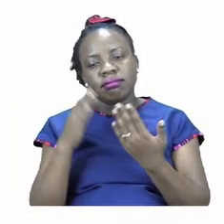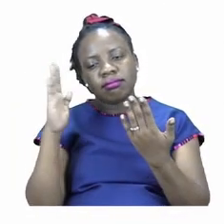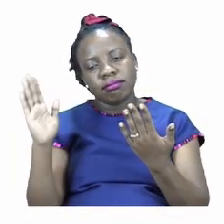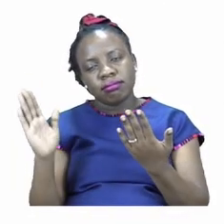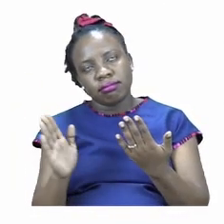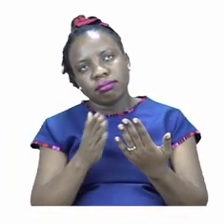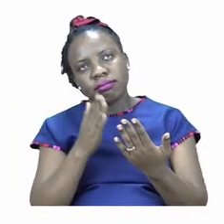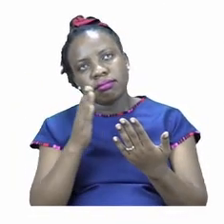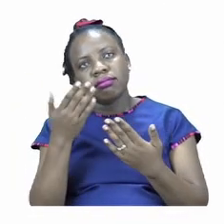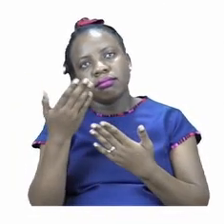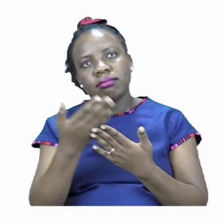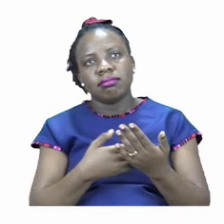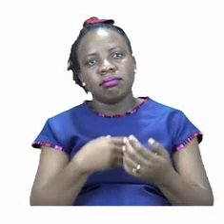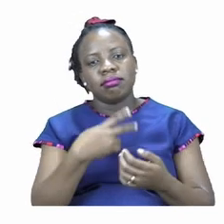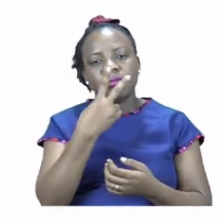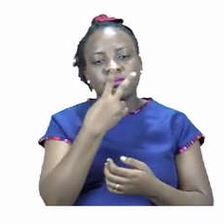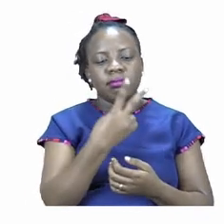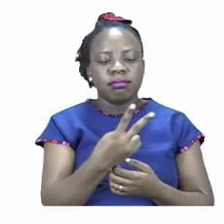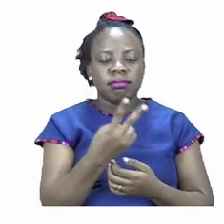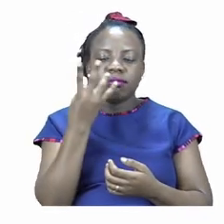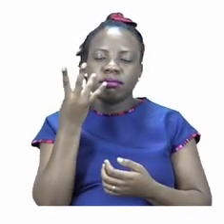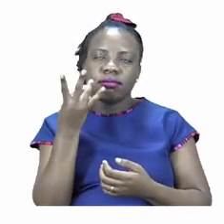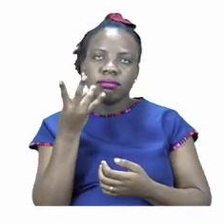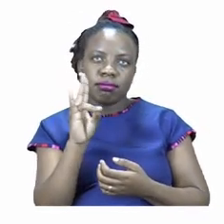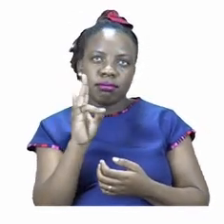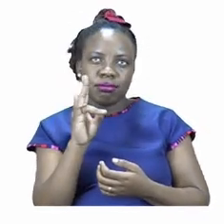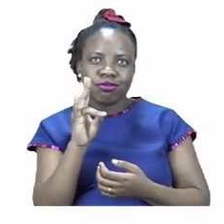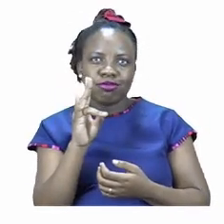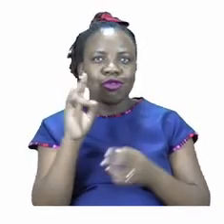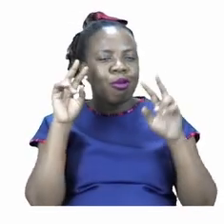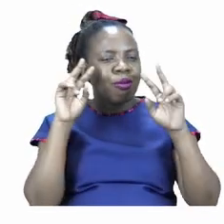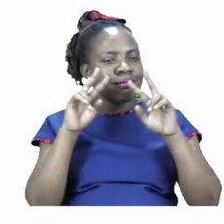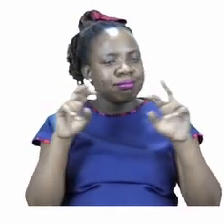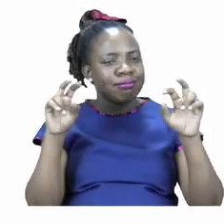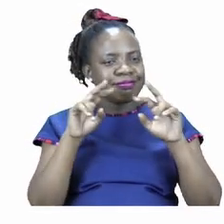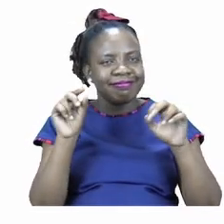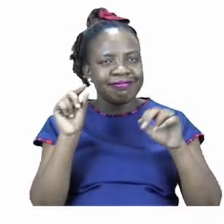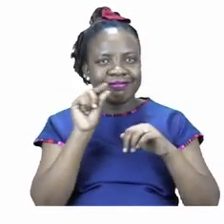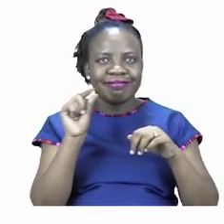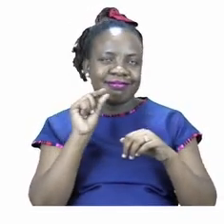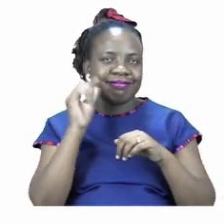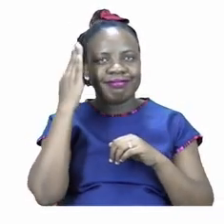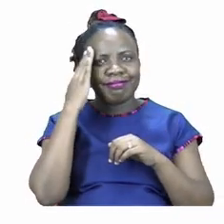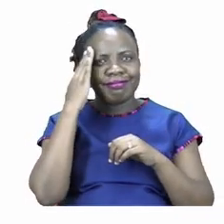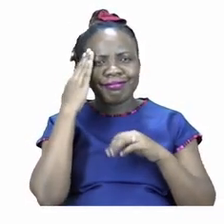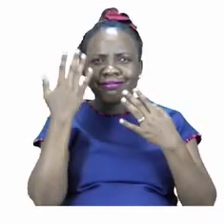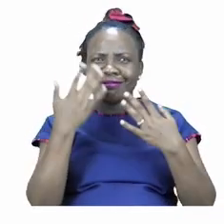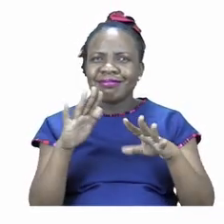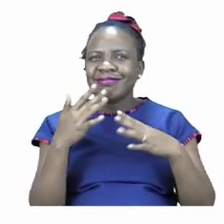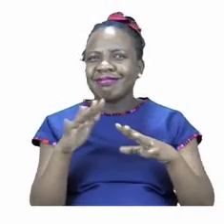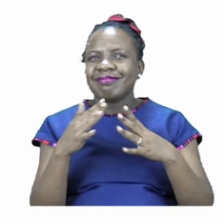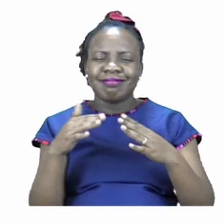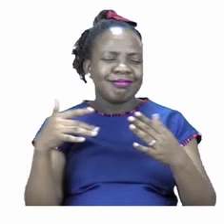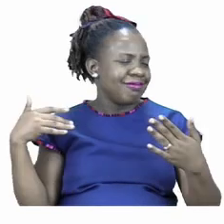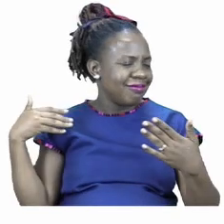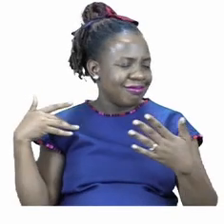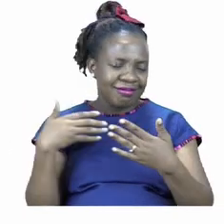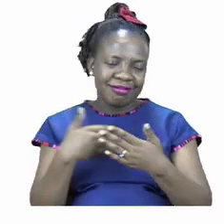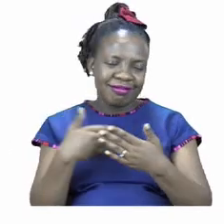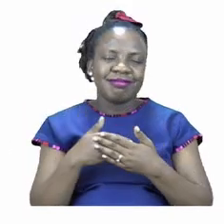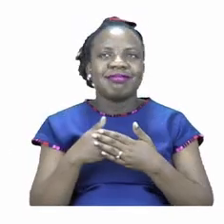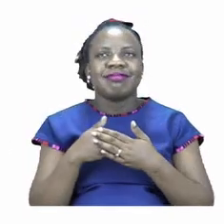a word search. Now I know we already know these word searches because we've been doing them for